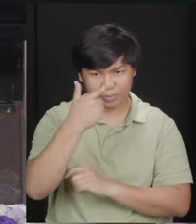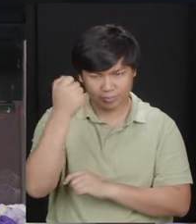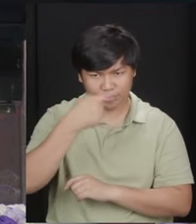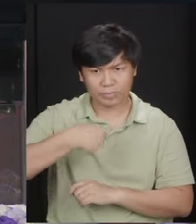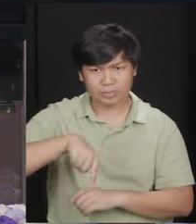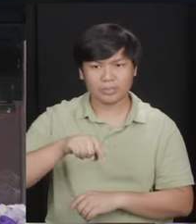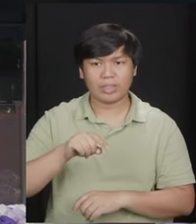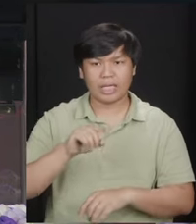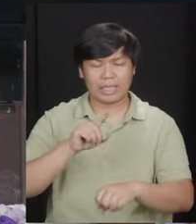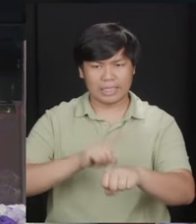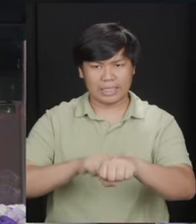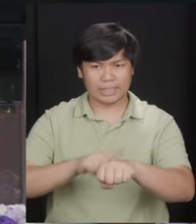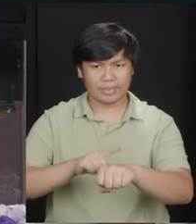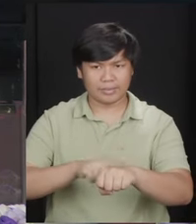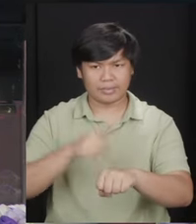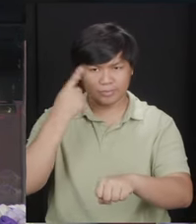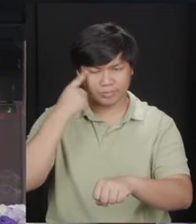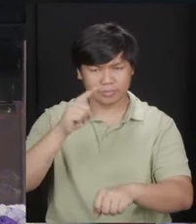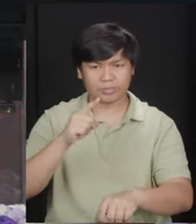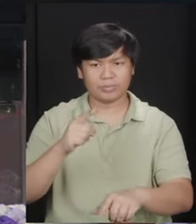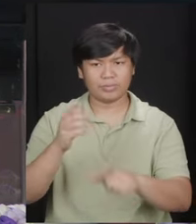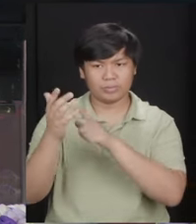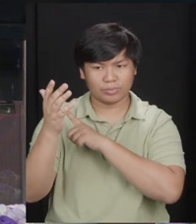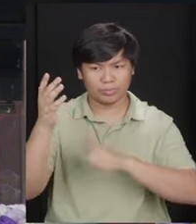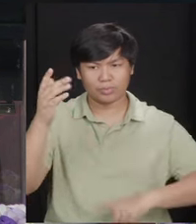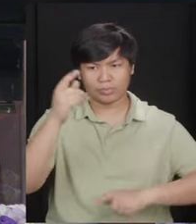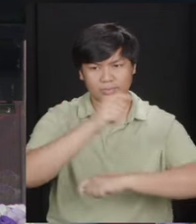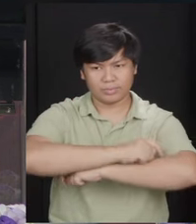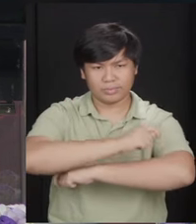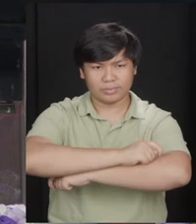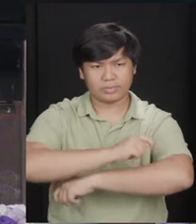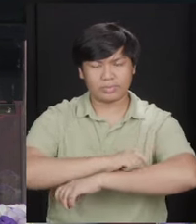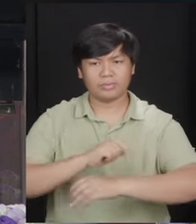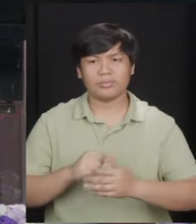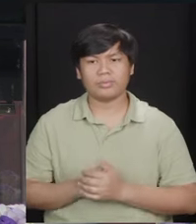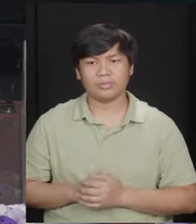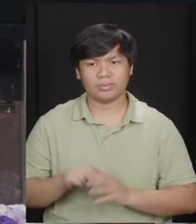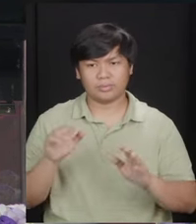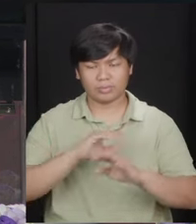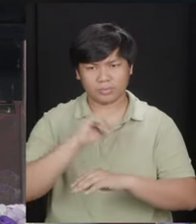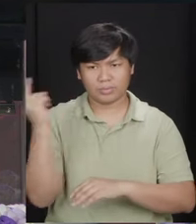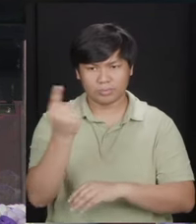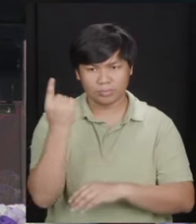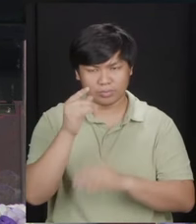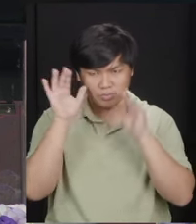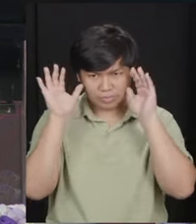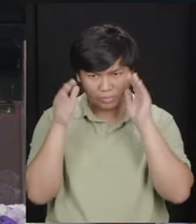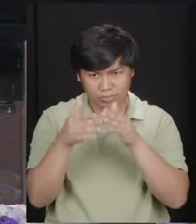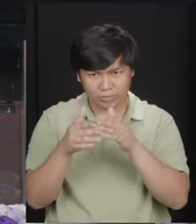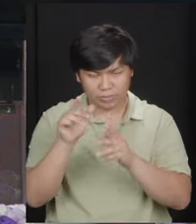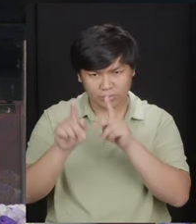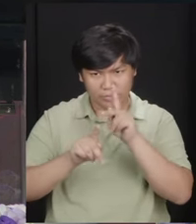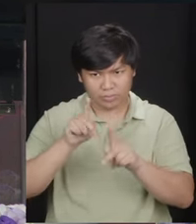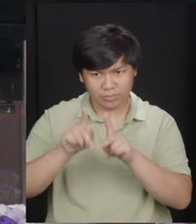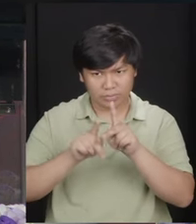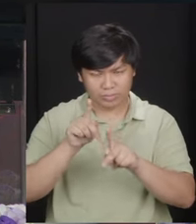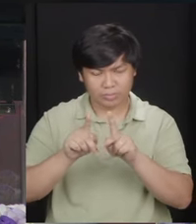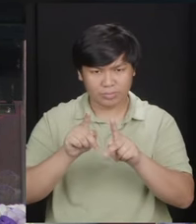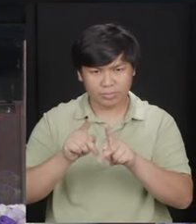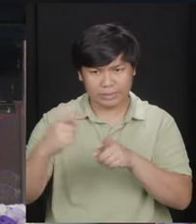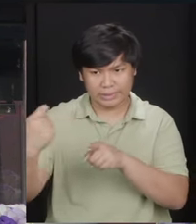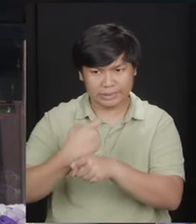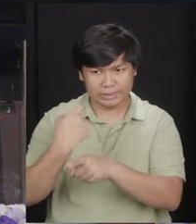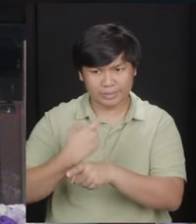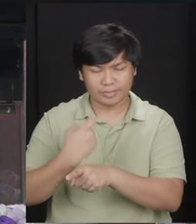want time for our communion. But these are only referring to personal retaliation,